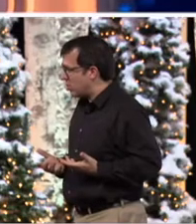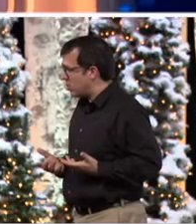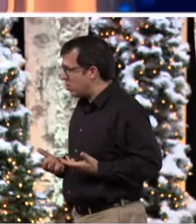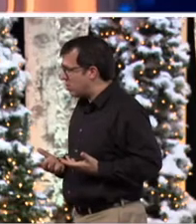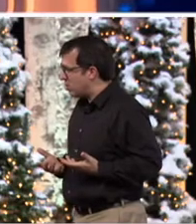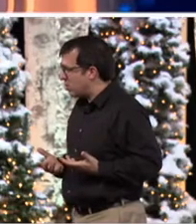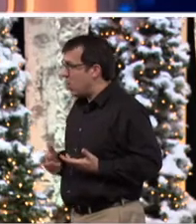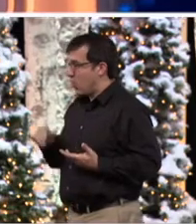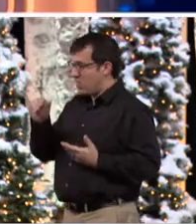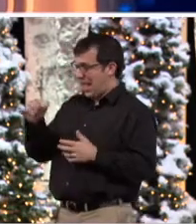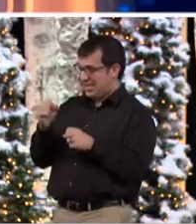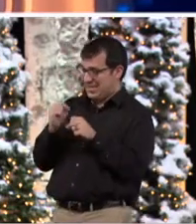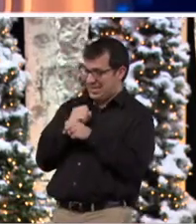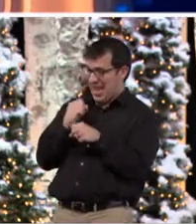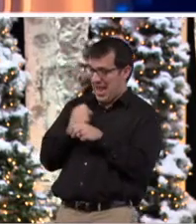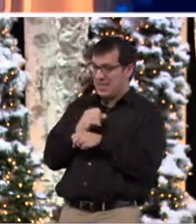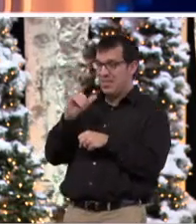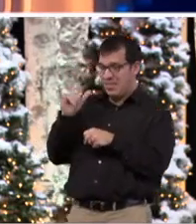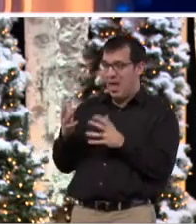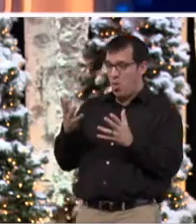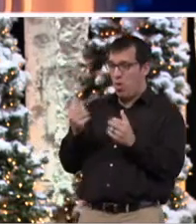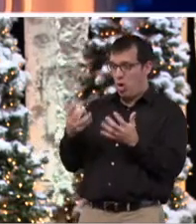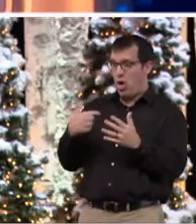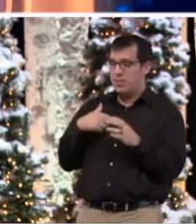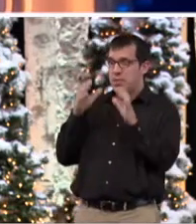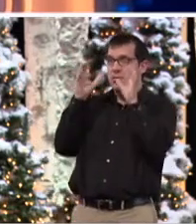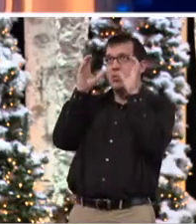Those statistics keep me awake at night.